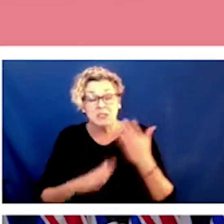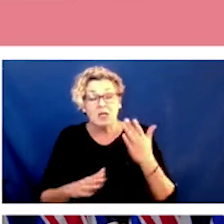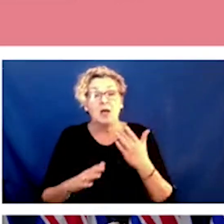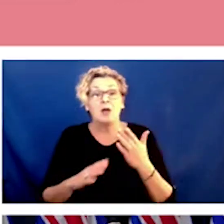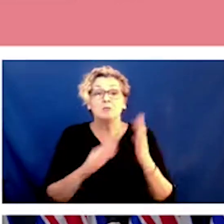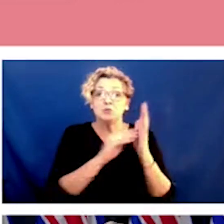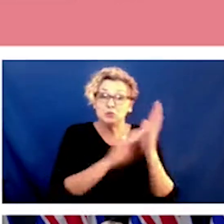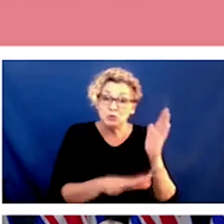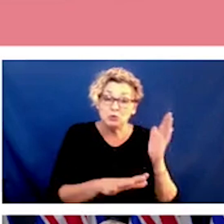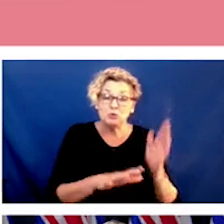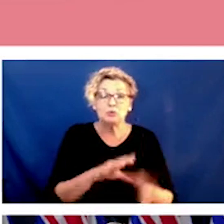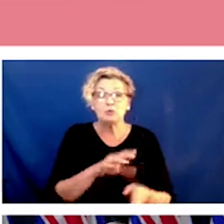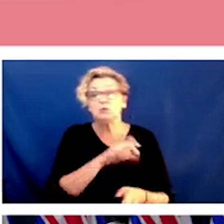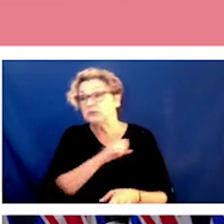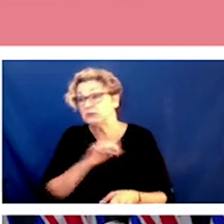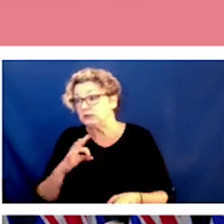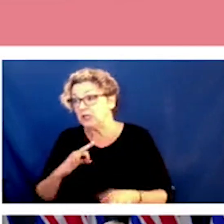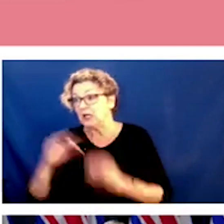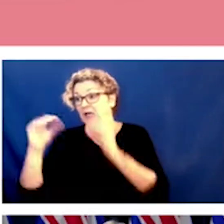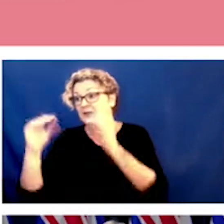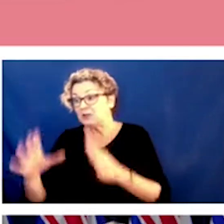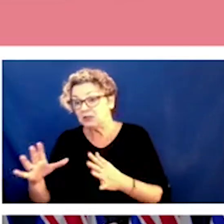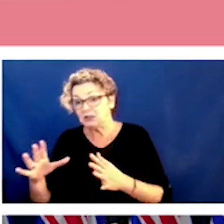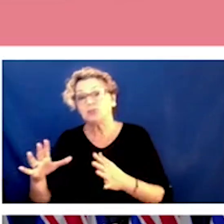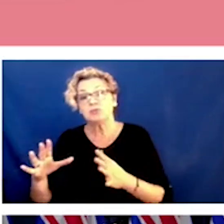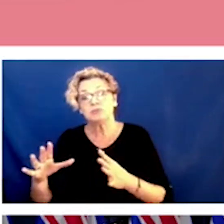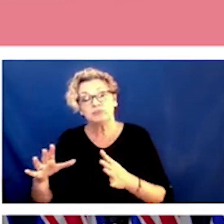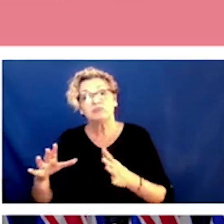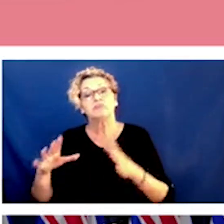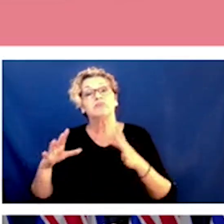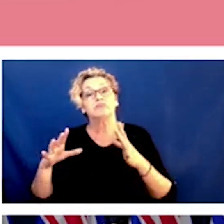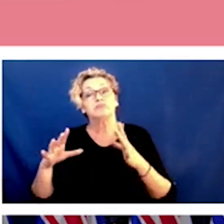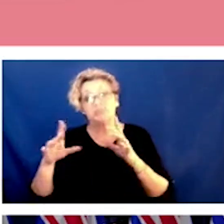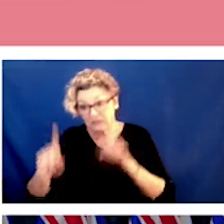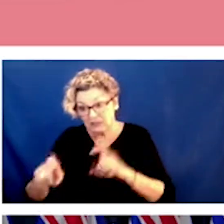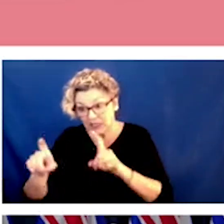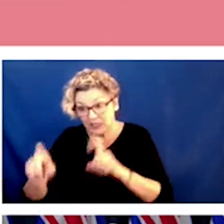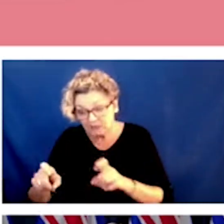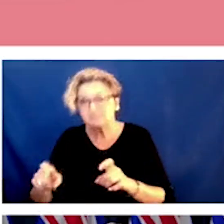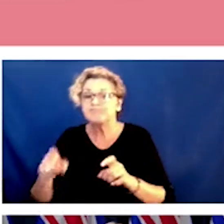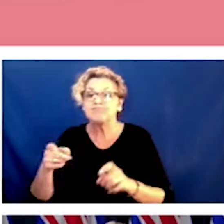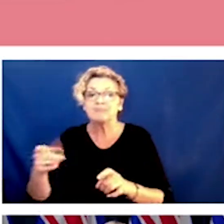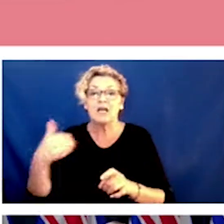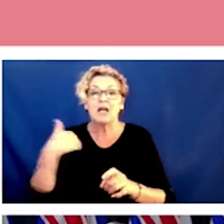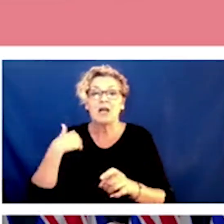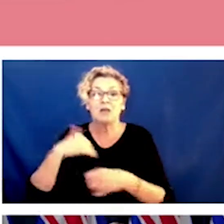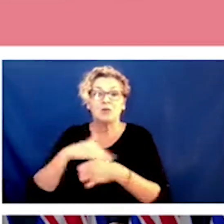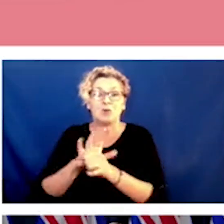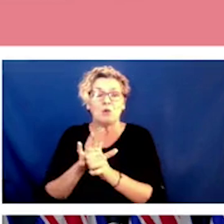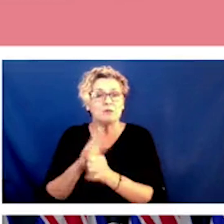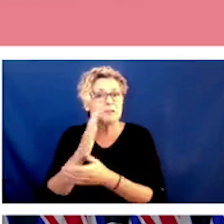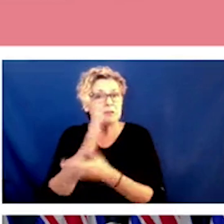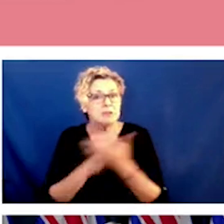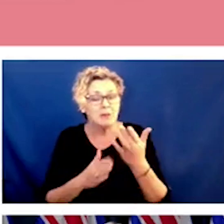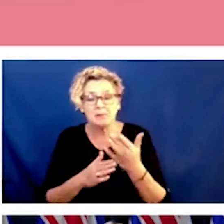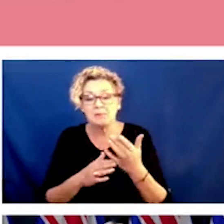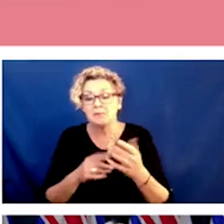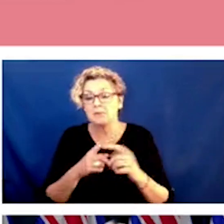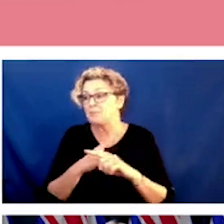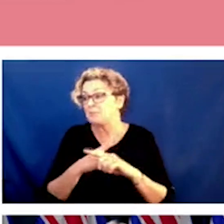people and all of the people who are gone back to school. As we know, about 500,000